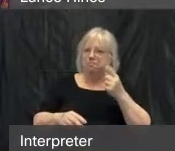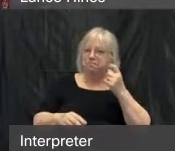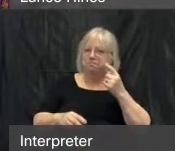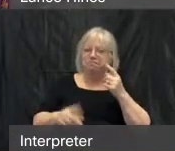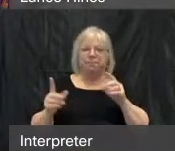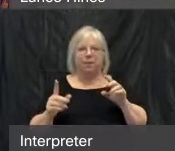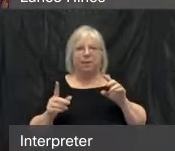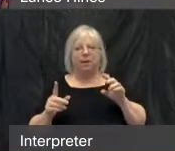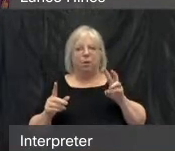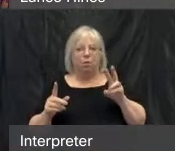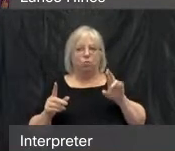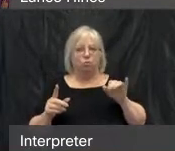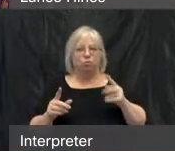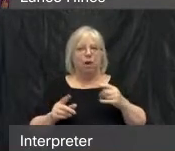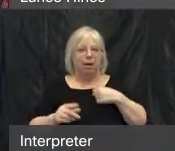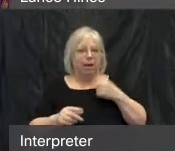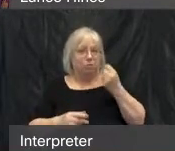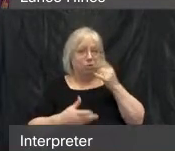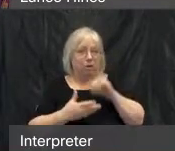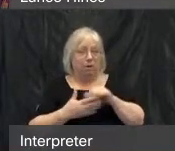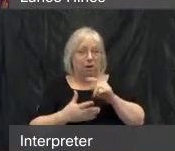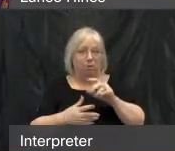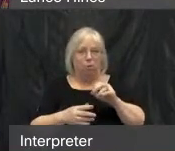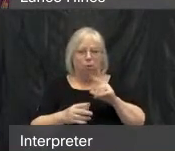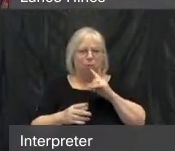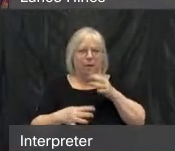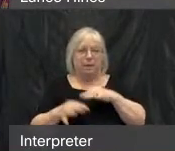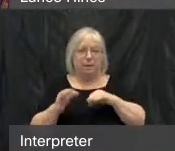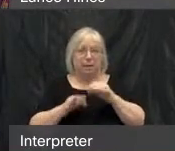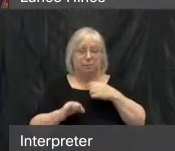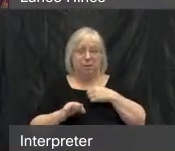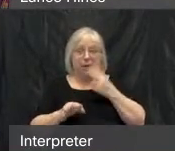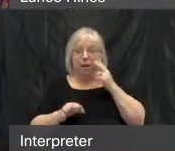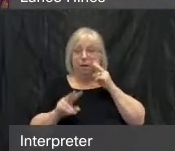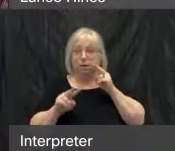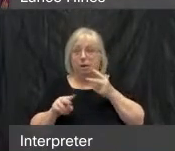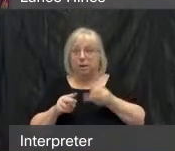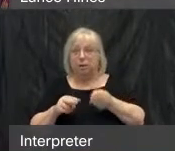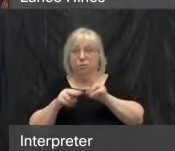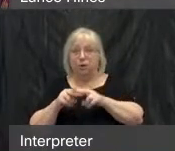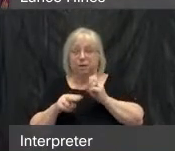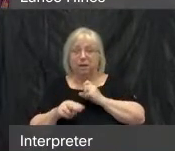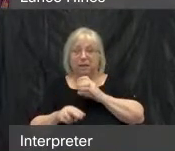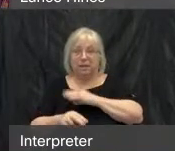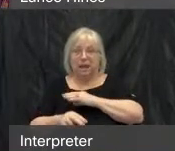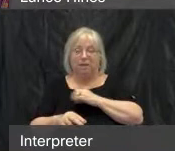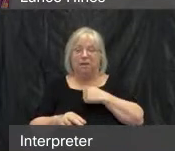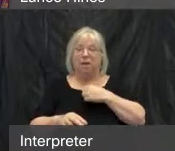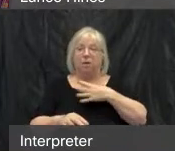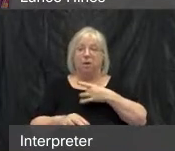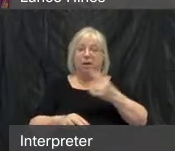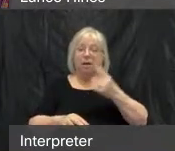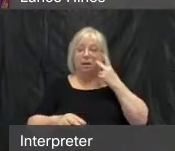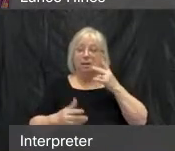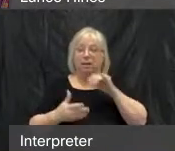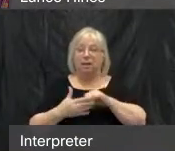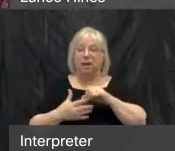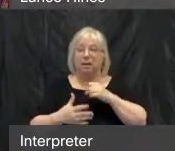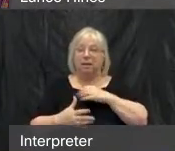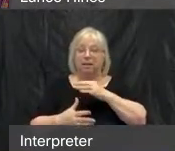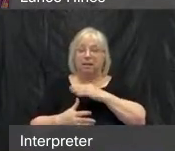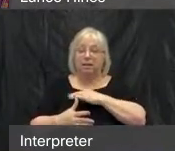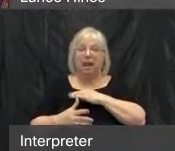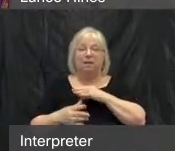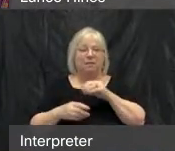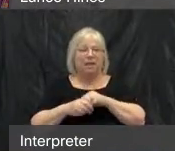well. But when, instead of me looking at increasing staffing, I would like to see that staffing